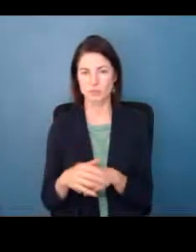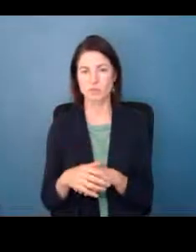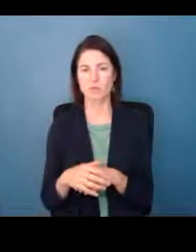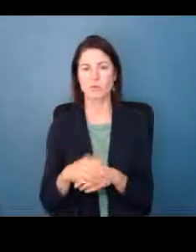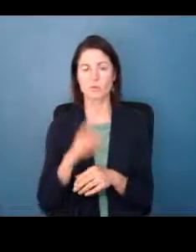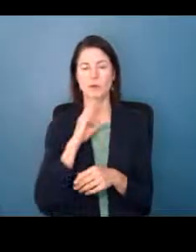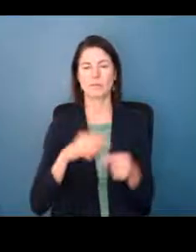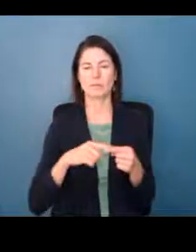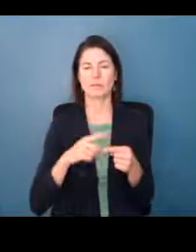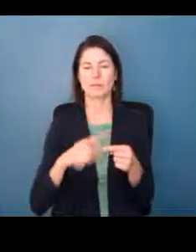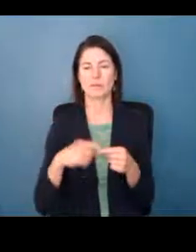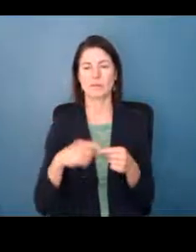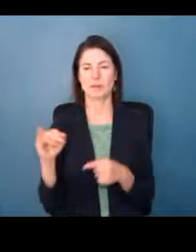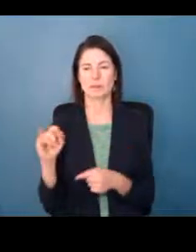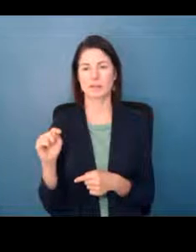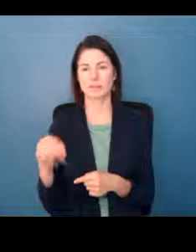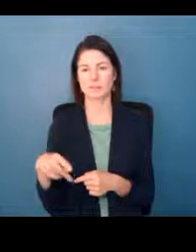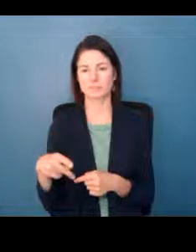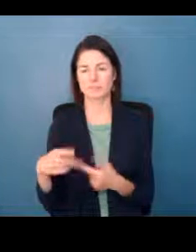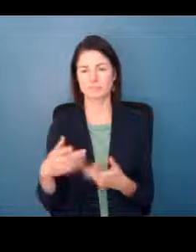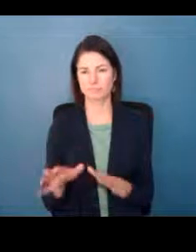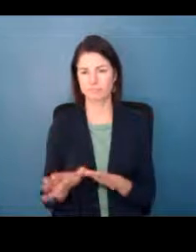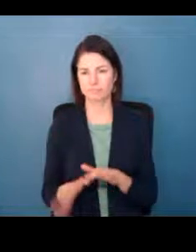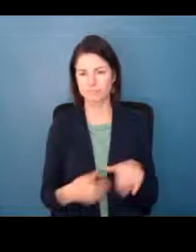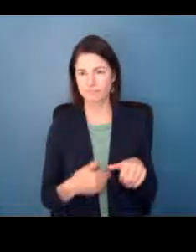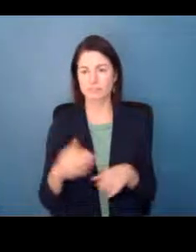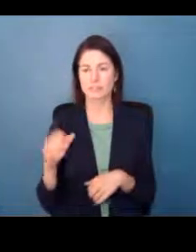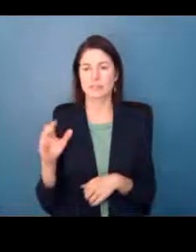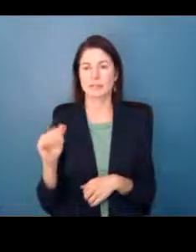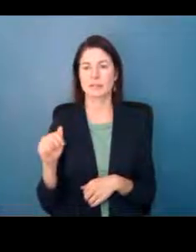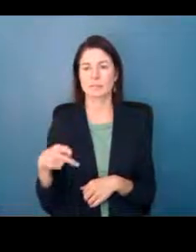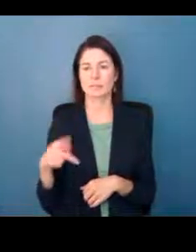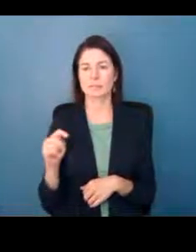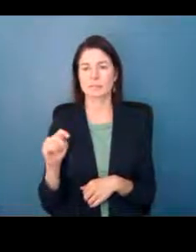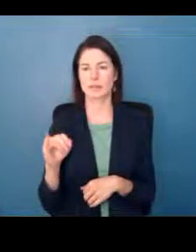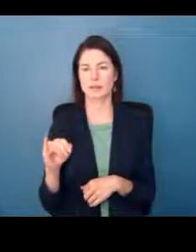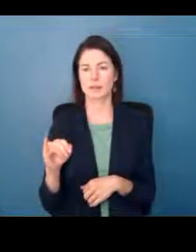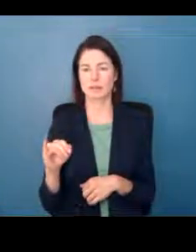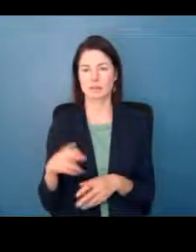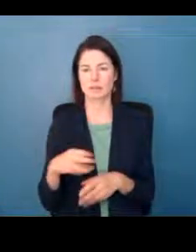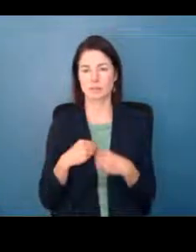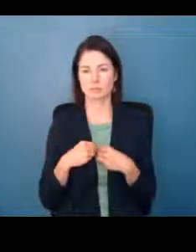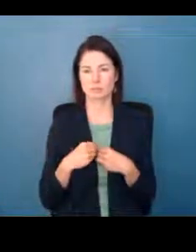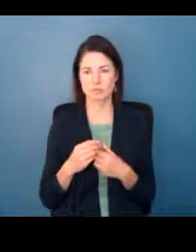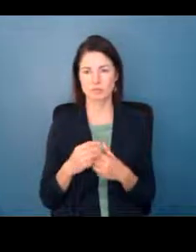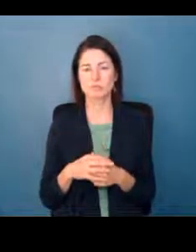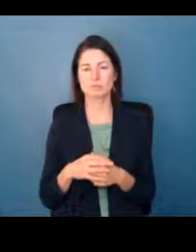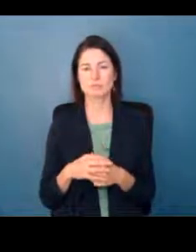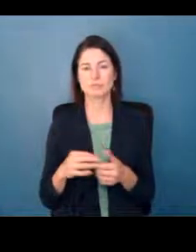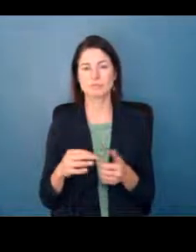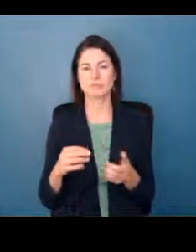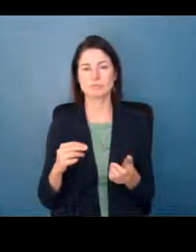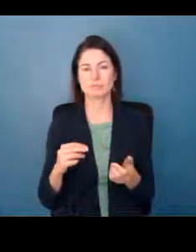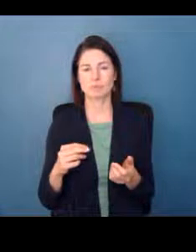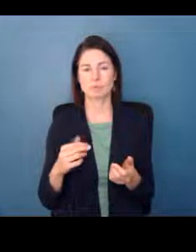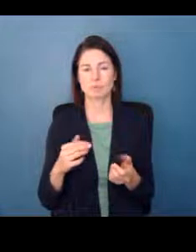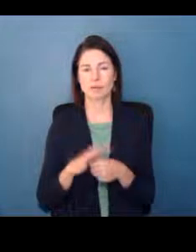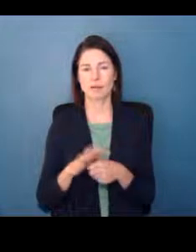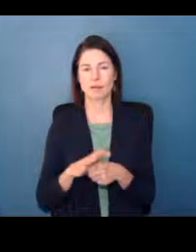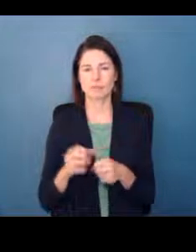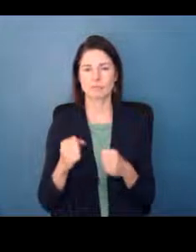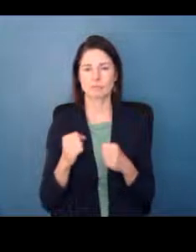of ITIP under our belt since CAPTI adoption. I think we'll have a robust enough set of